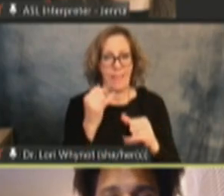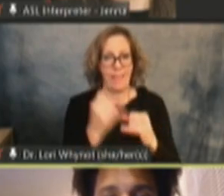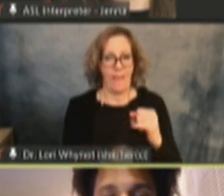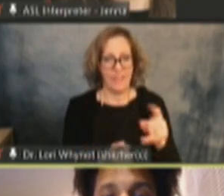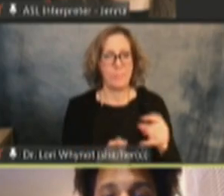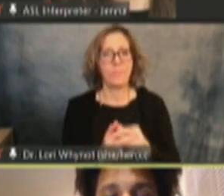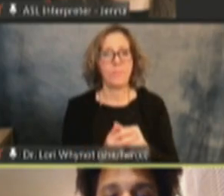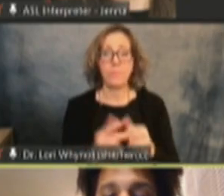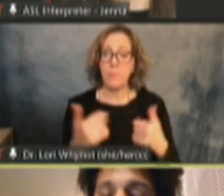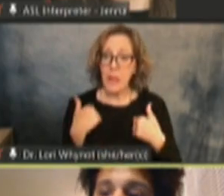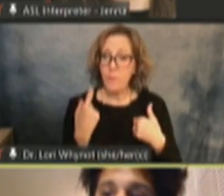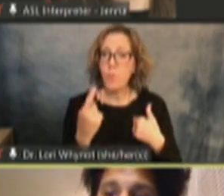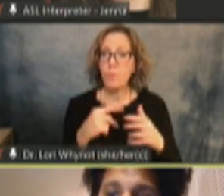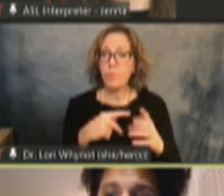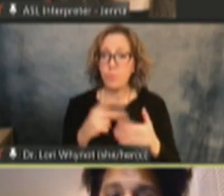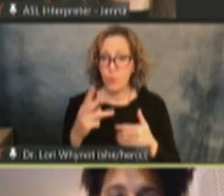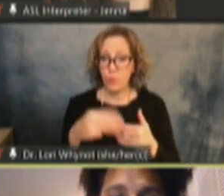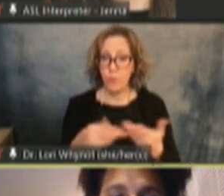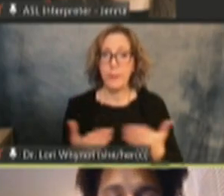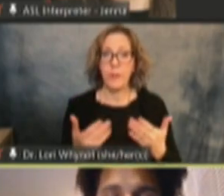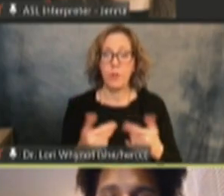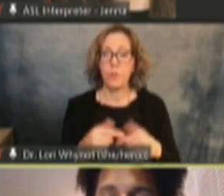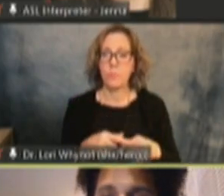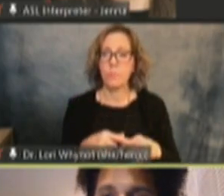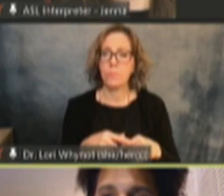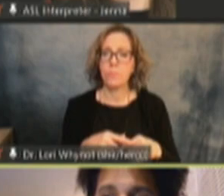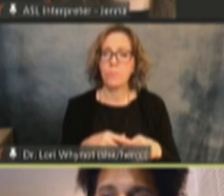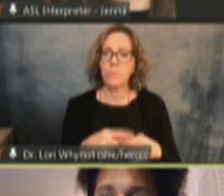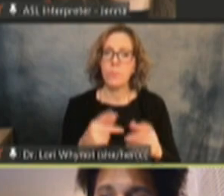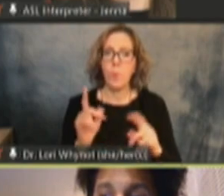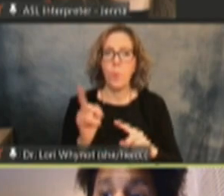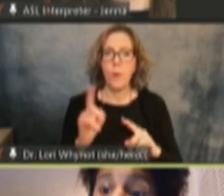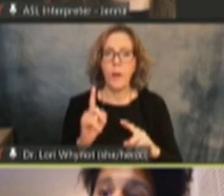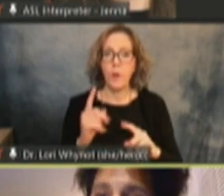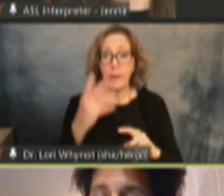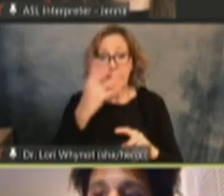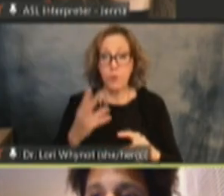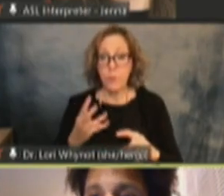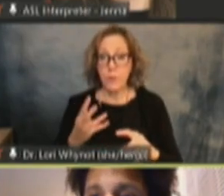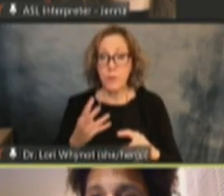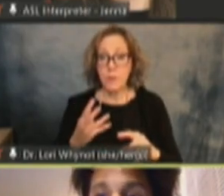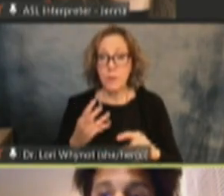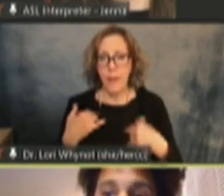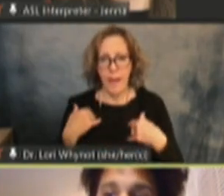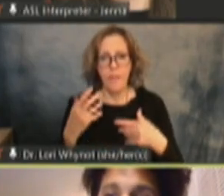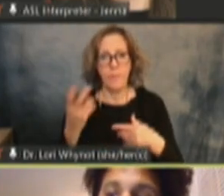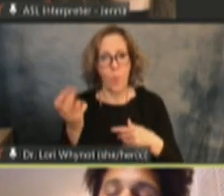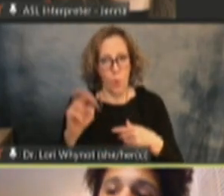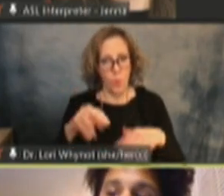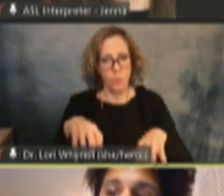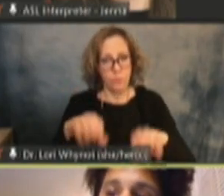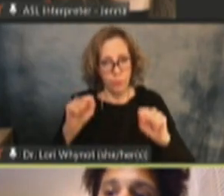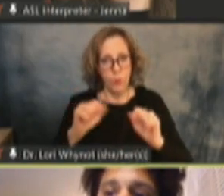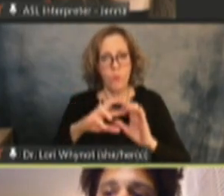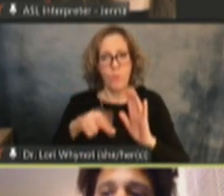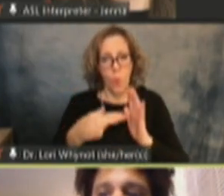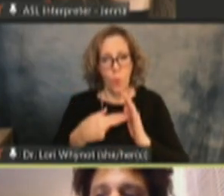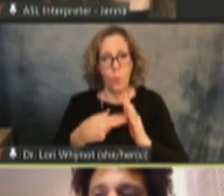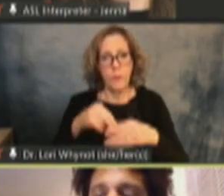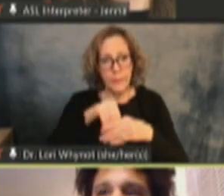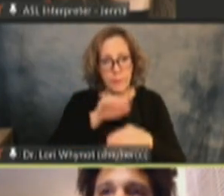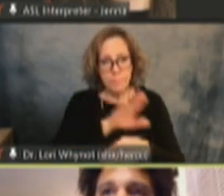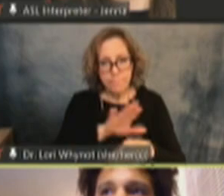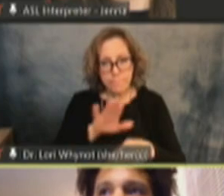program for immigrants who wish to take a more civic ownership role in their community. So through this program,